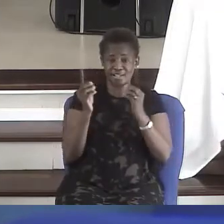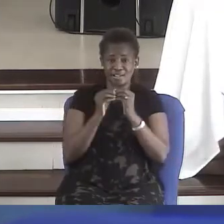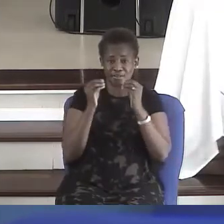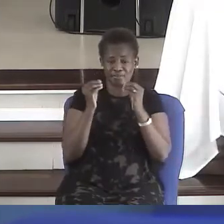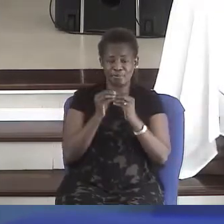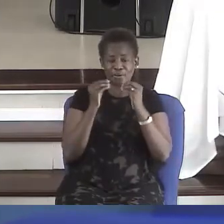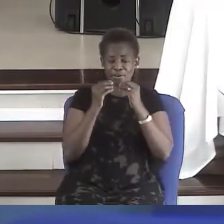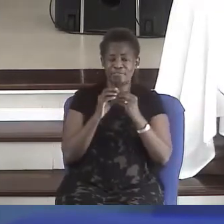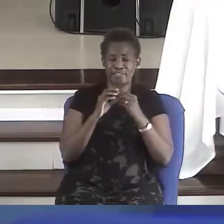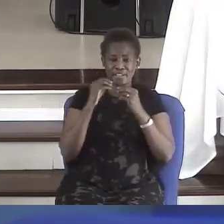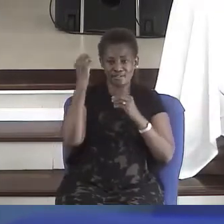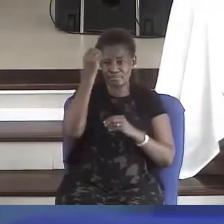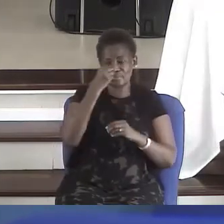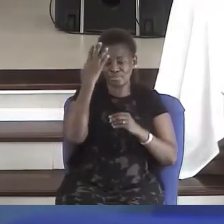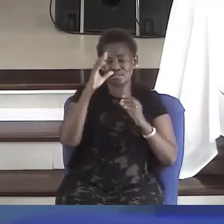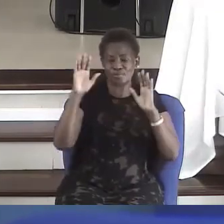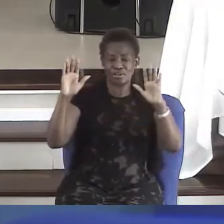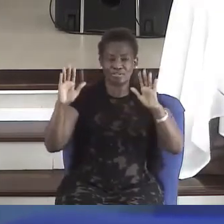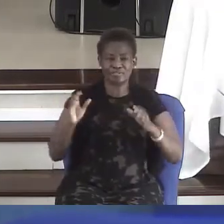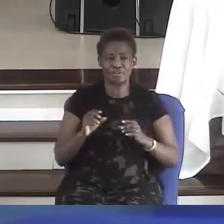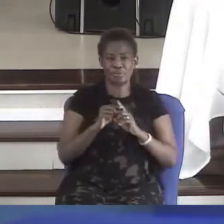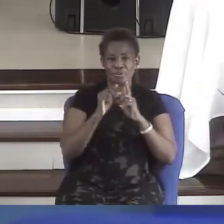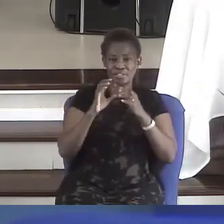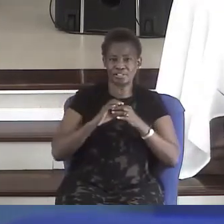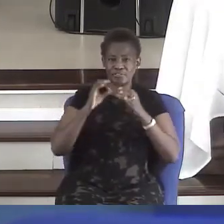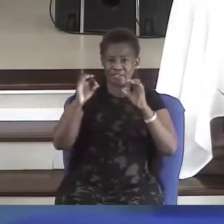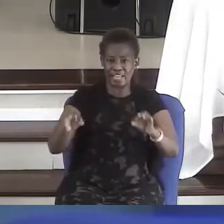words of life.